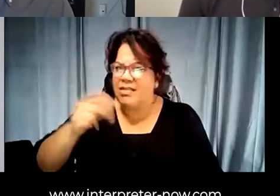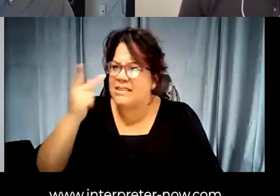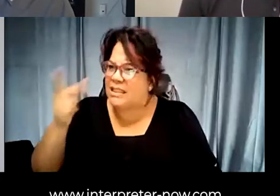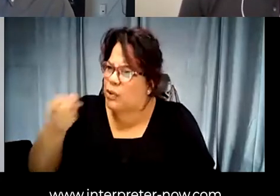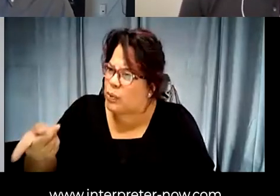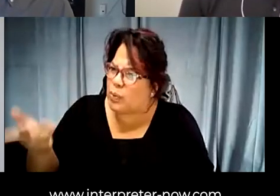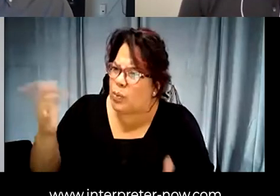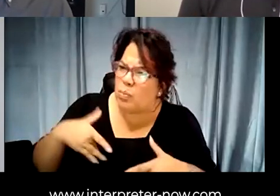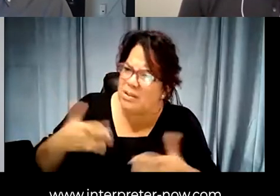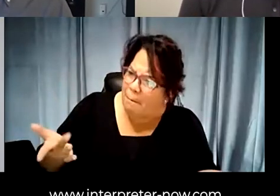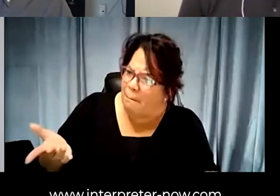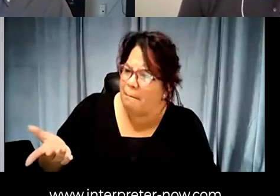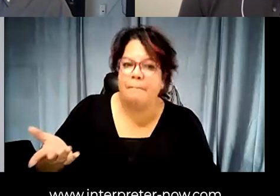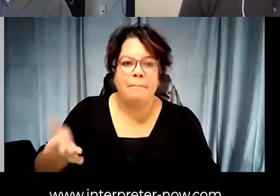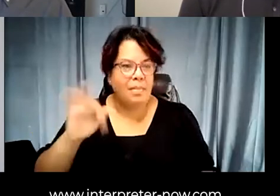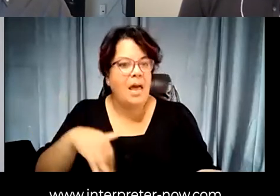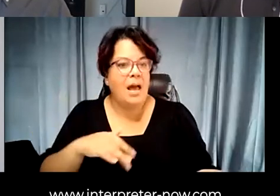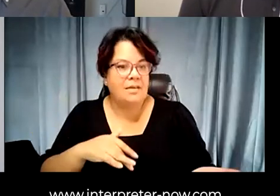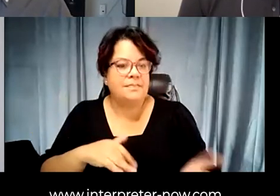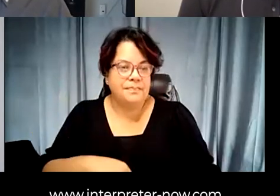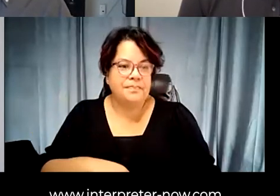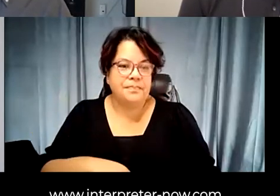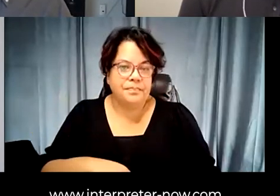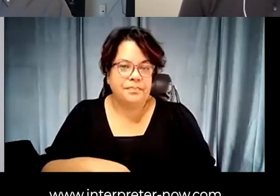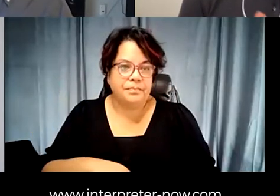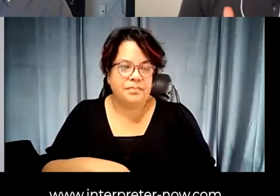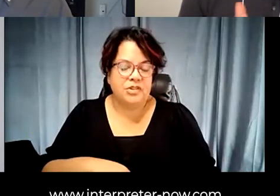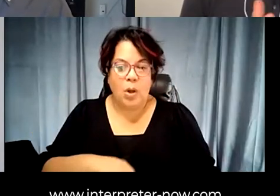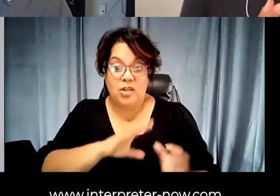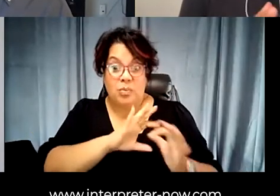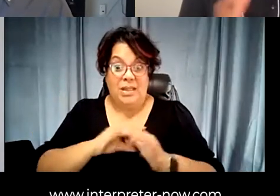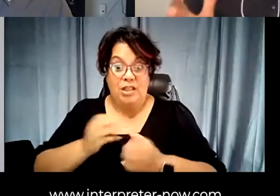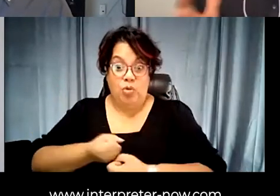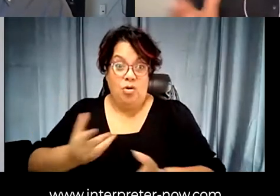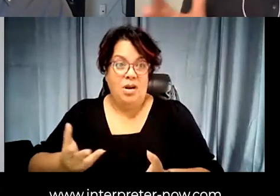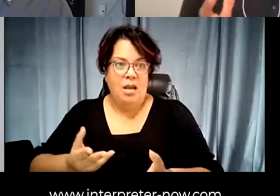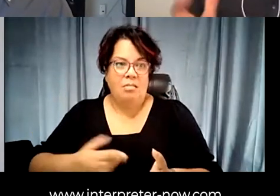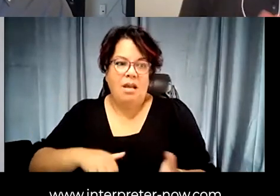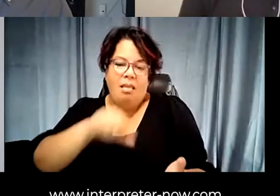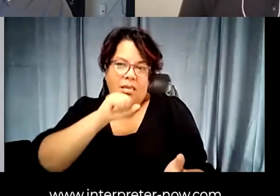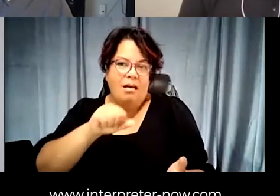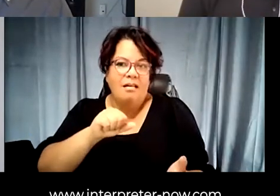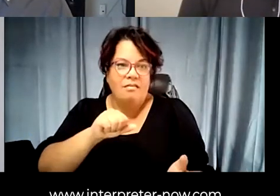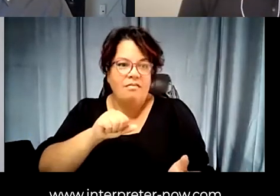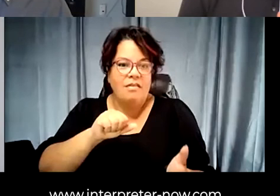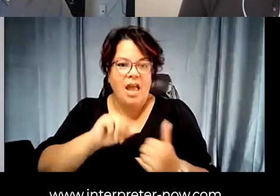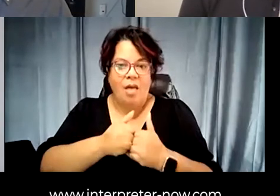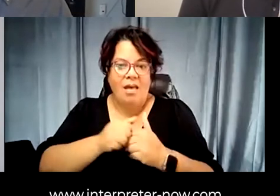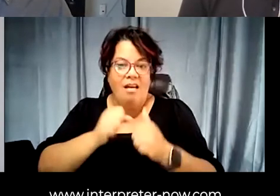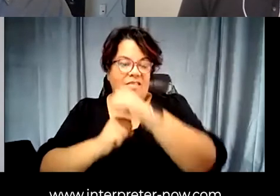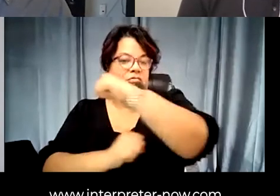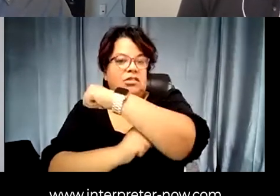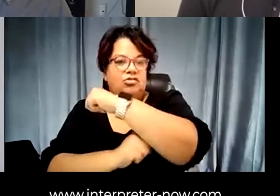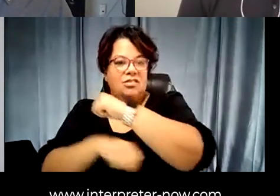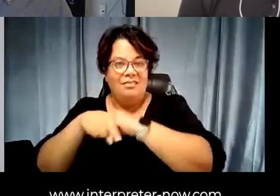And so I think when it comes to burnout, I love you know, how the foundation of this conversation has gone is